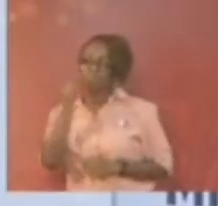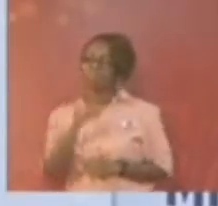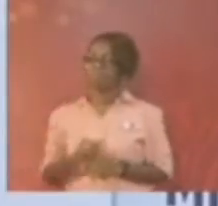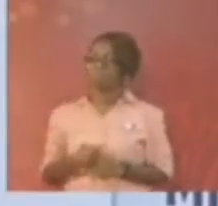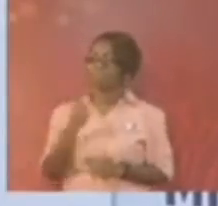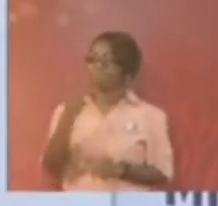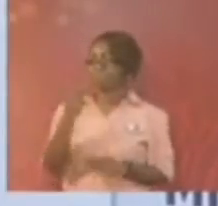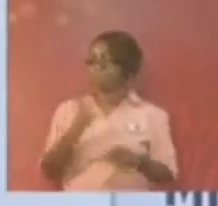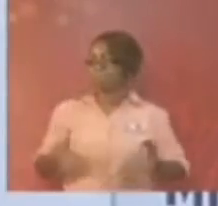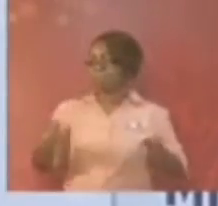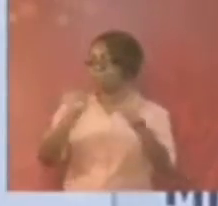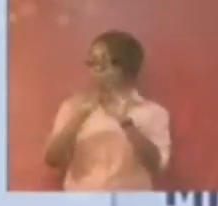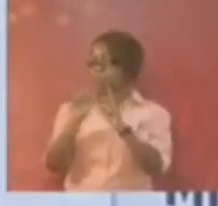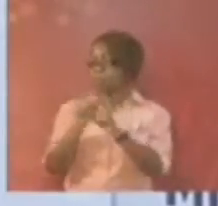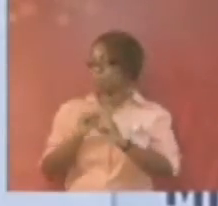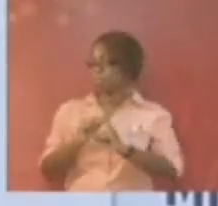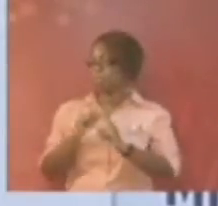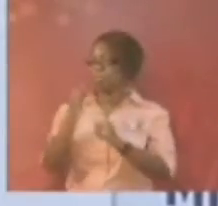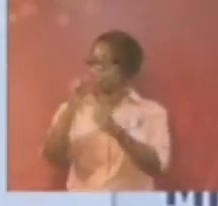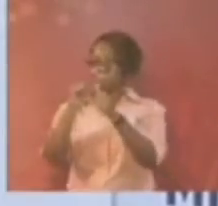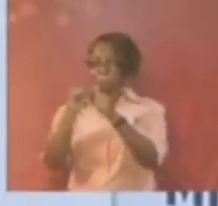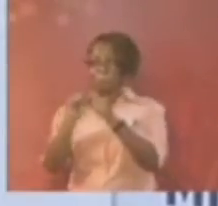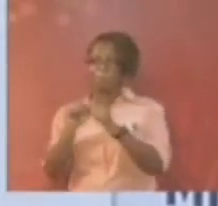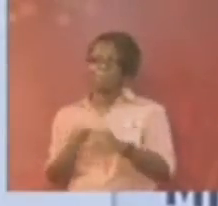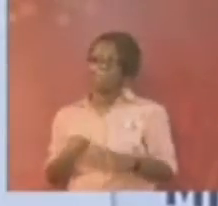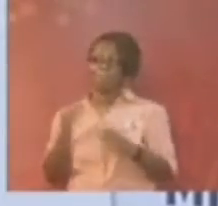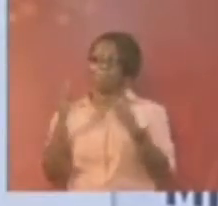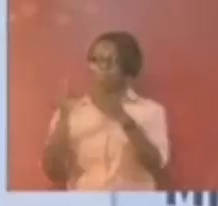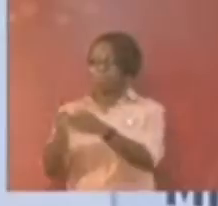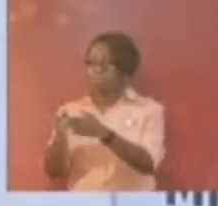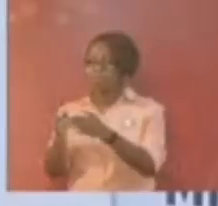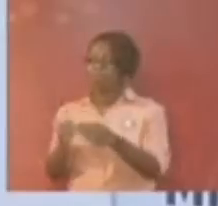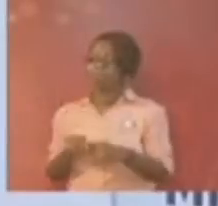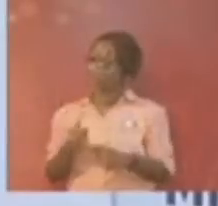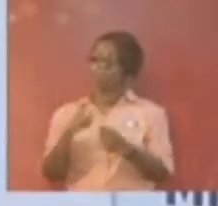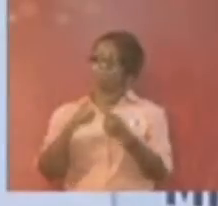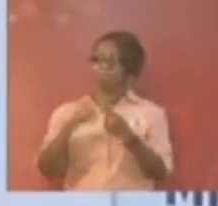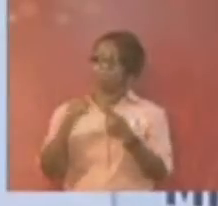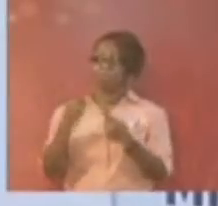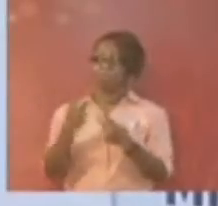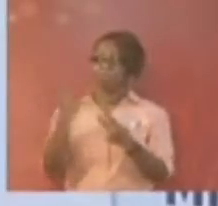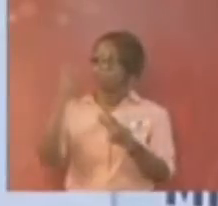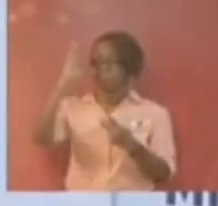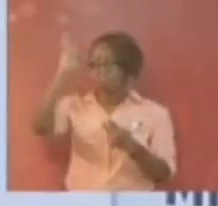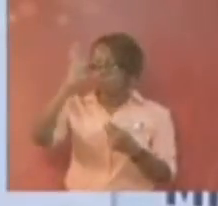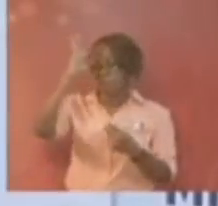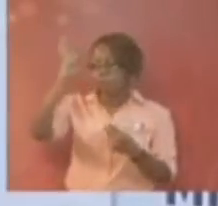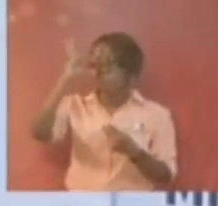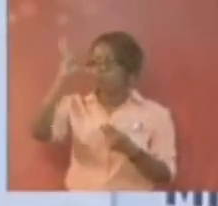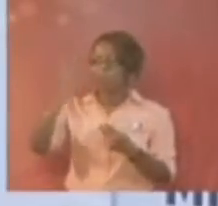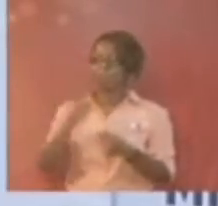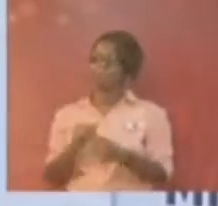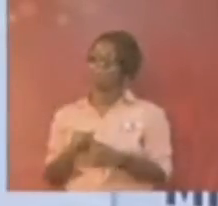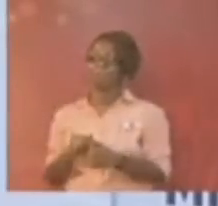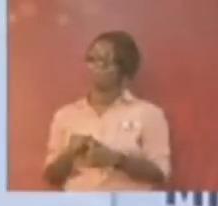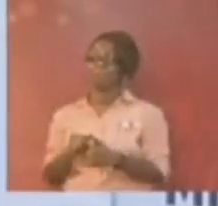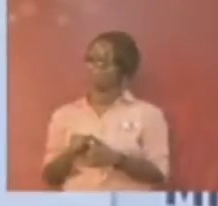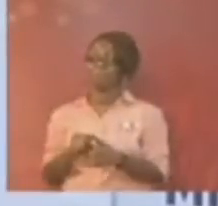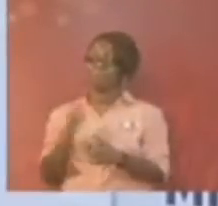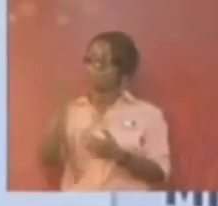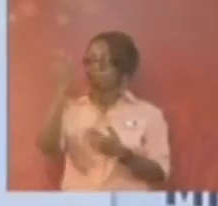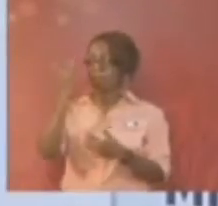keywords came to mind: focus and creativity. Why